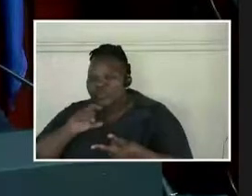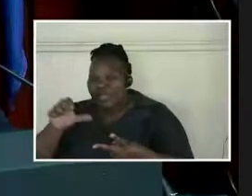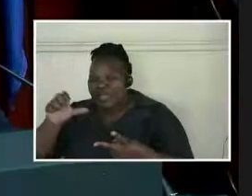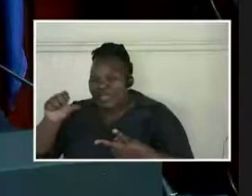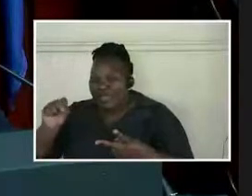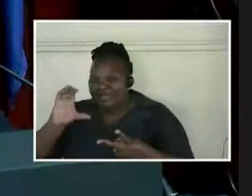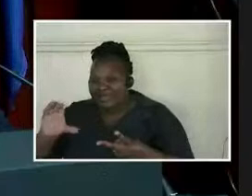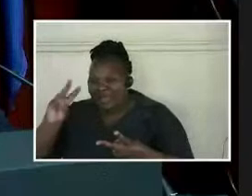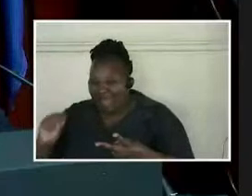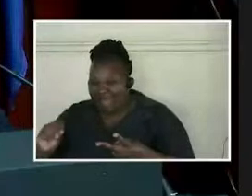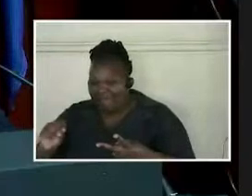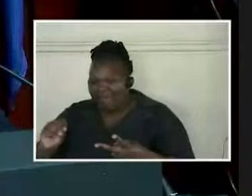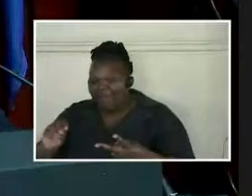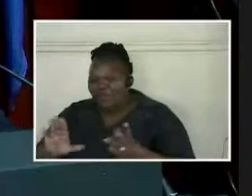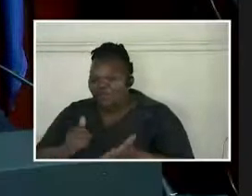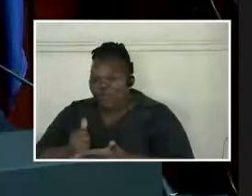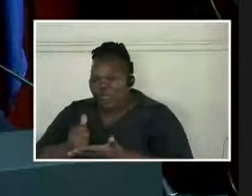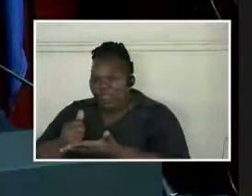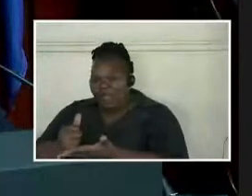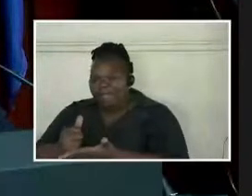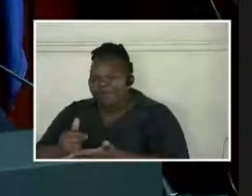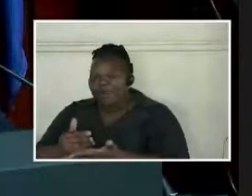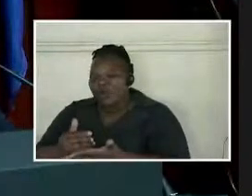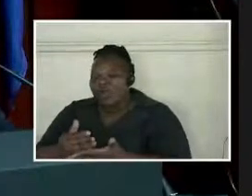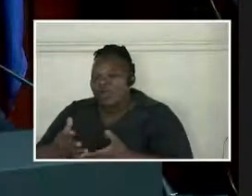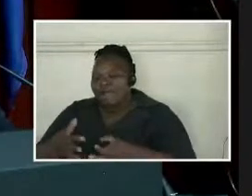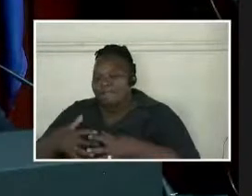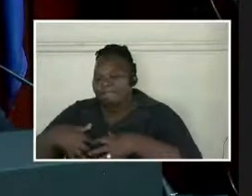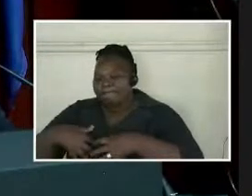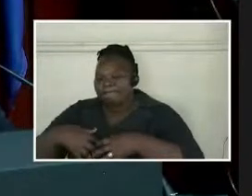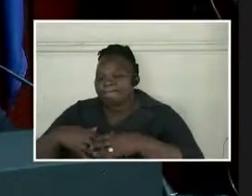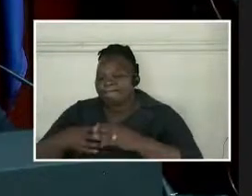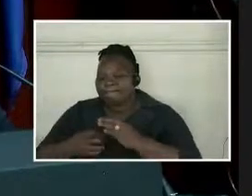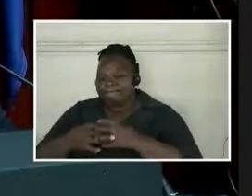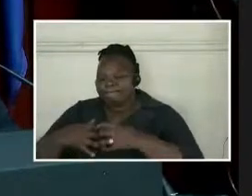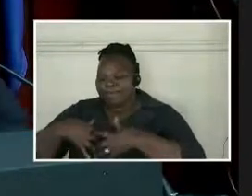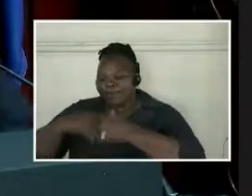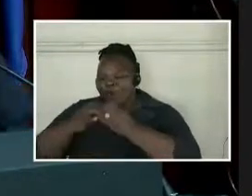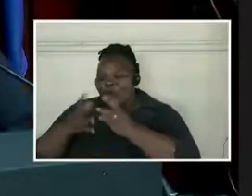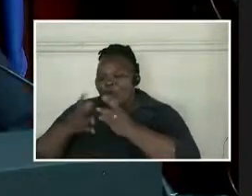localization and create more opportunities for smes